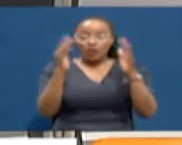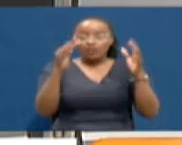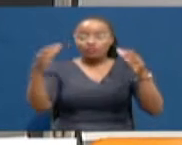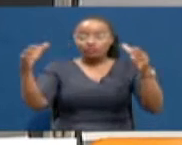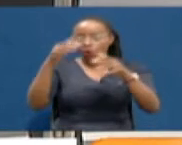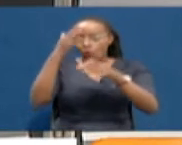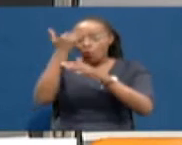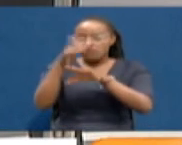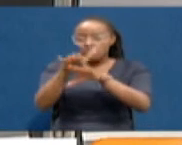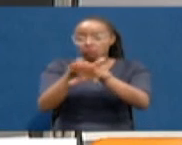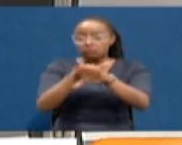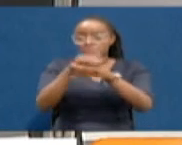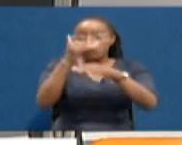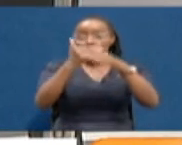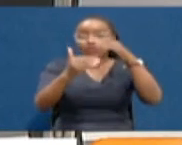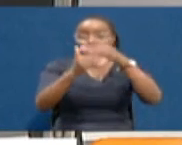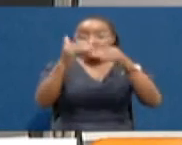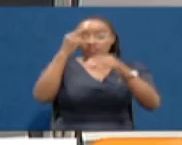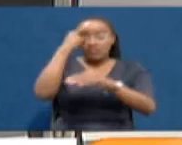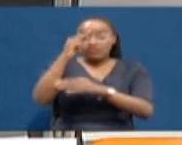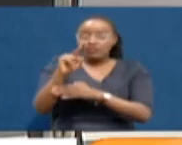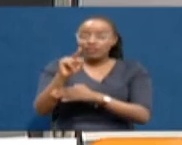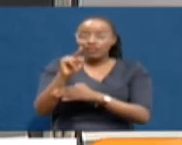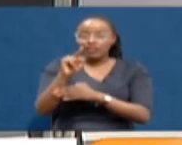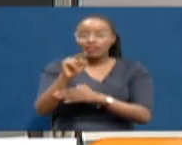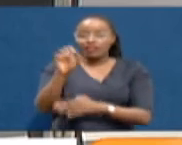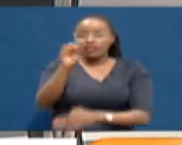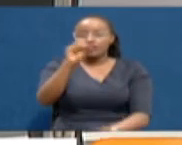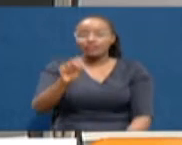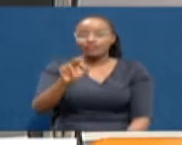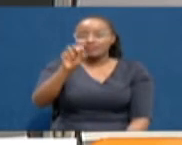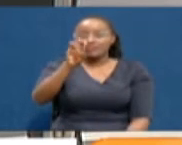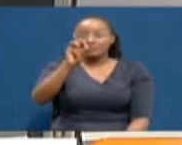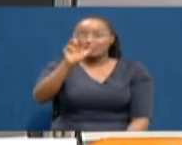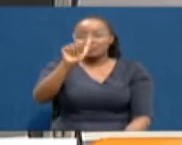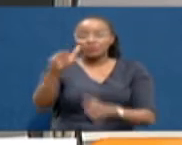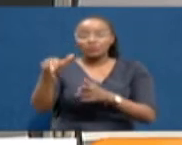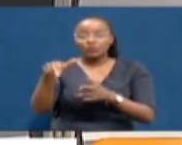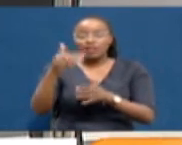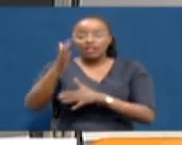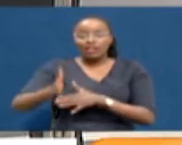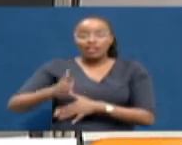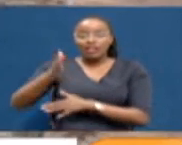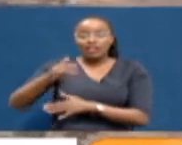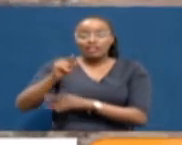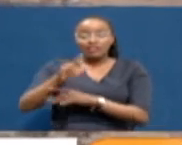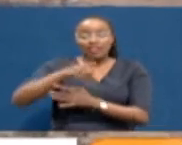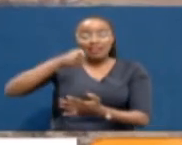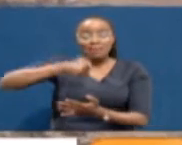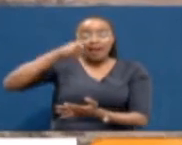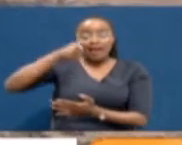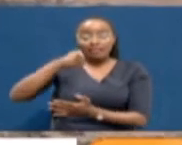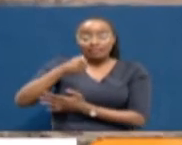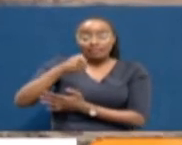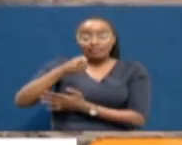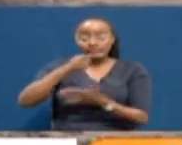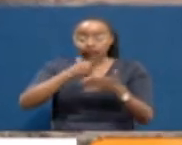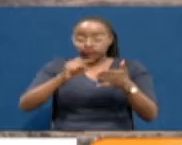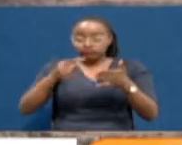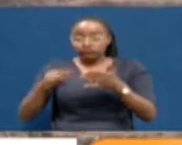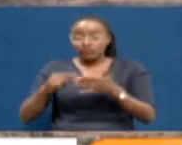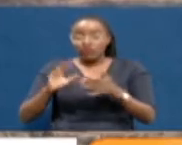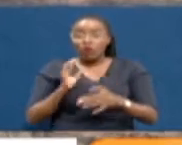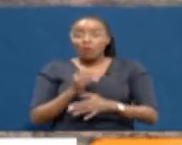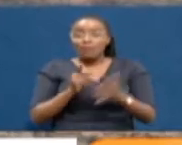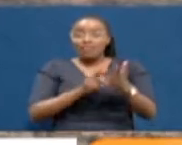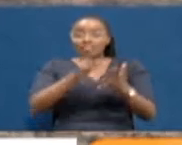the delay of the construction of the Loiyangalani-Suswa transmission line. So this is after the Budget and Appropriations Committee recommended that